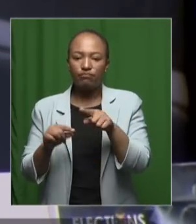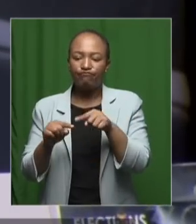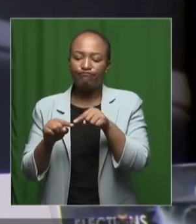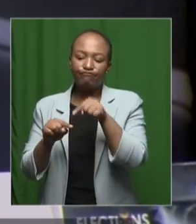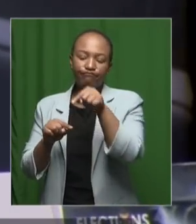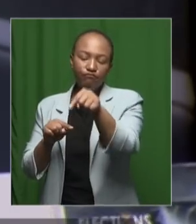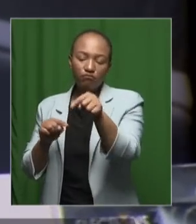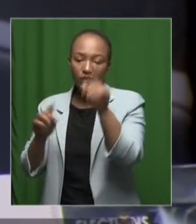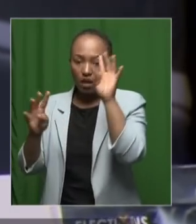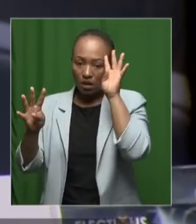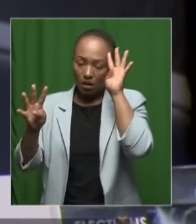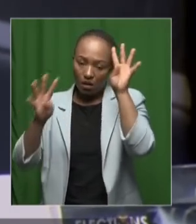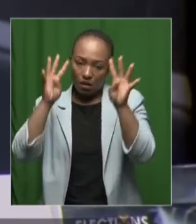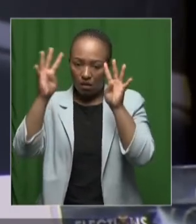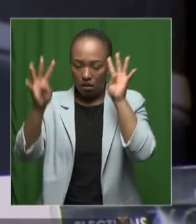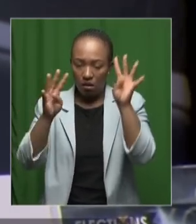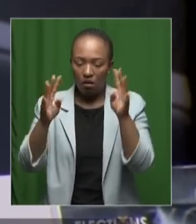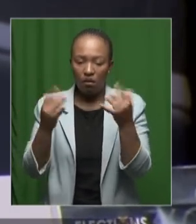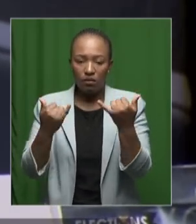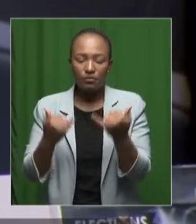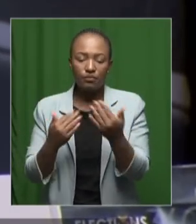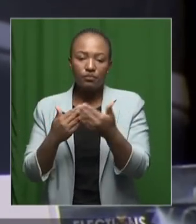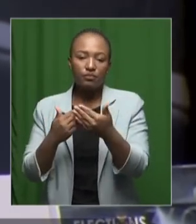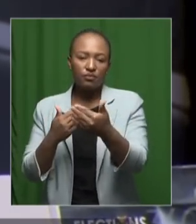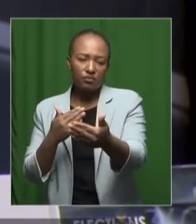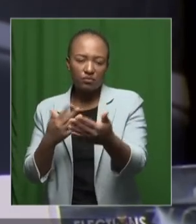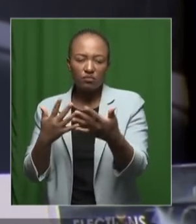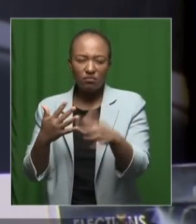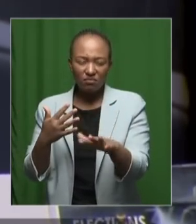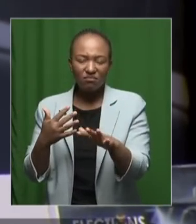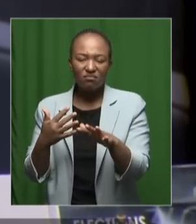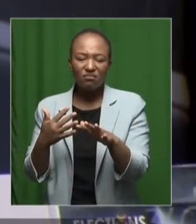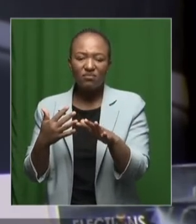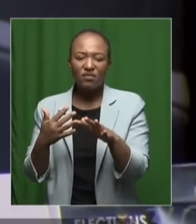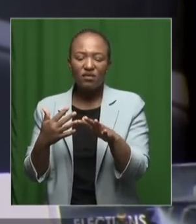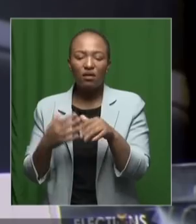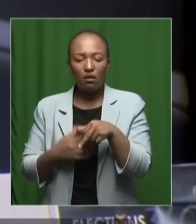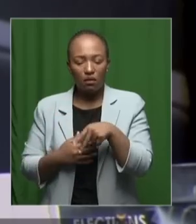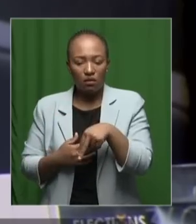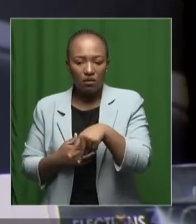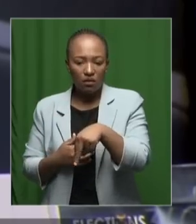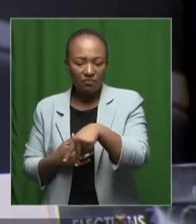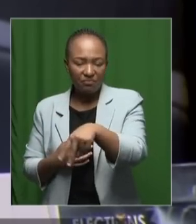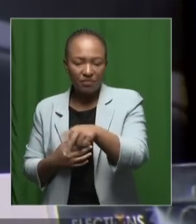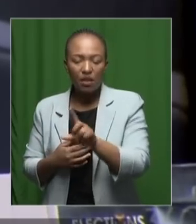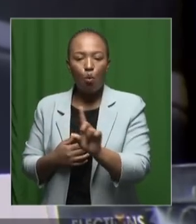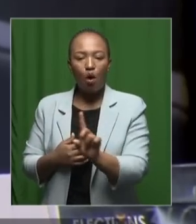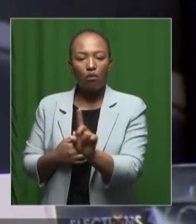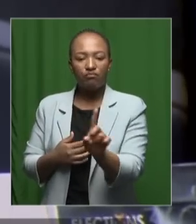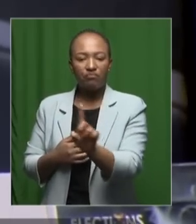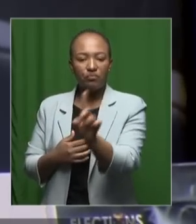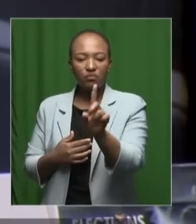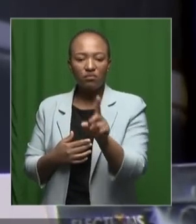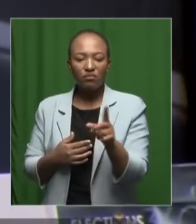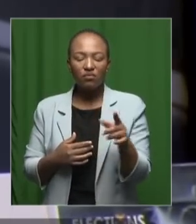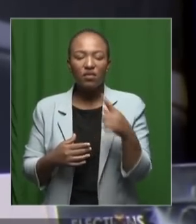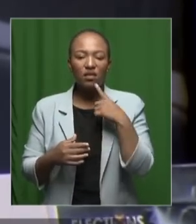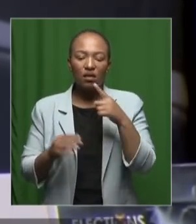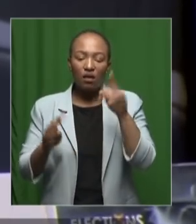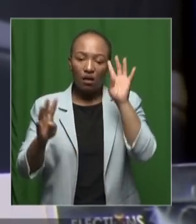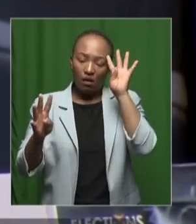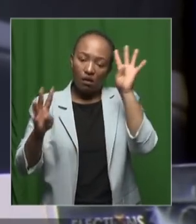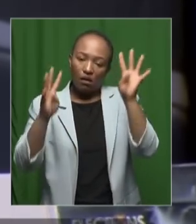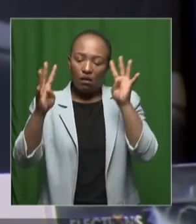to go to school. They go to school and back, go ponzi. This is what they do. So there is nothing in that statement that says creative